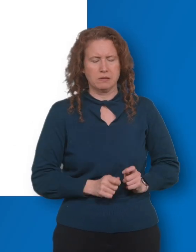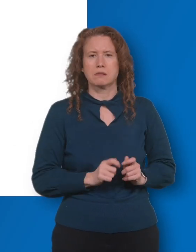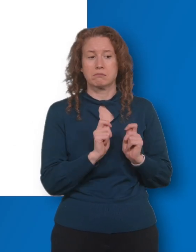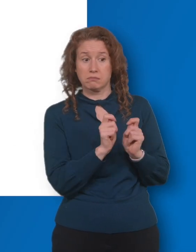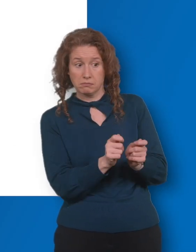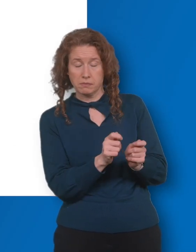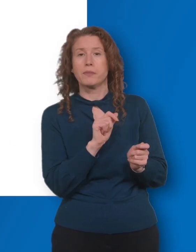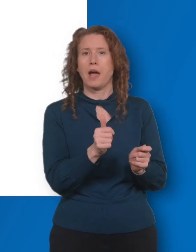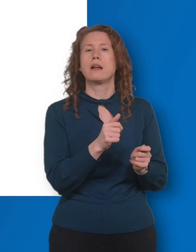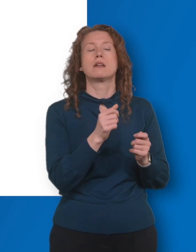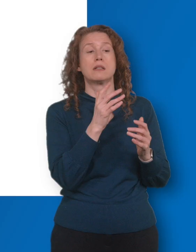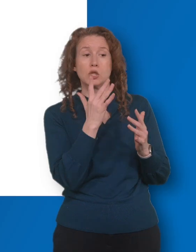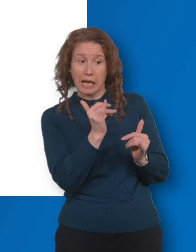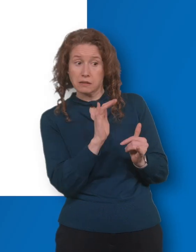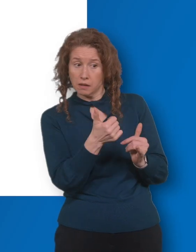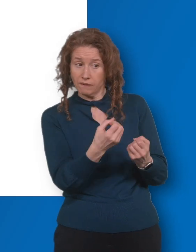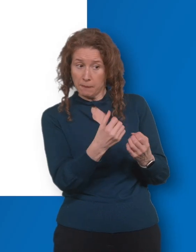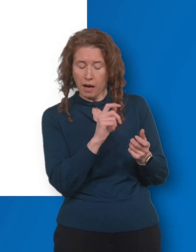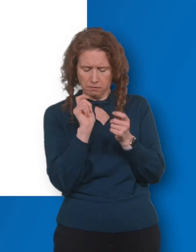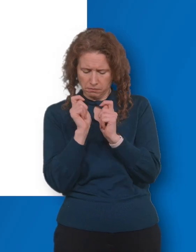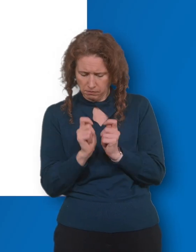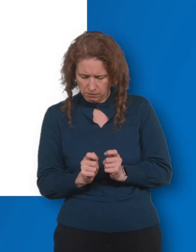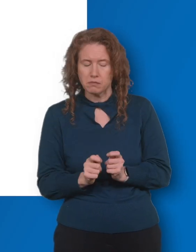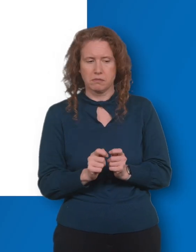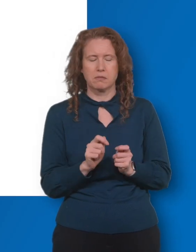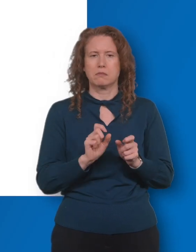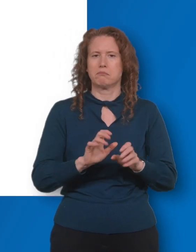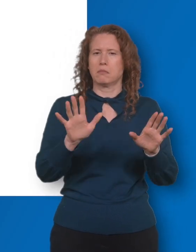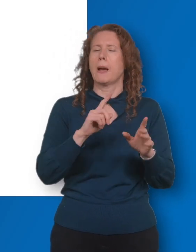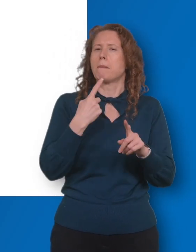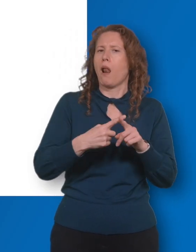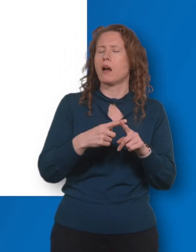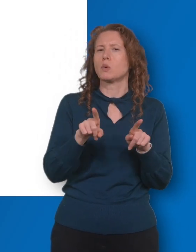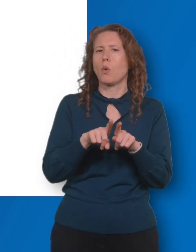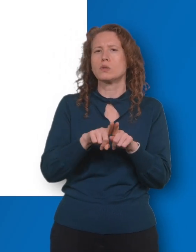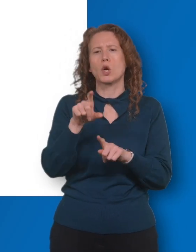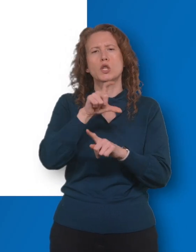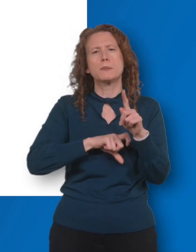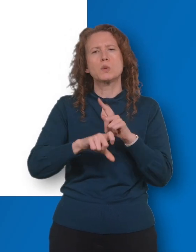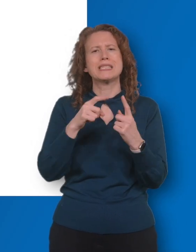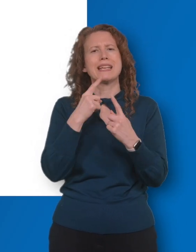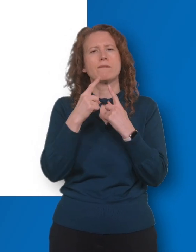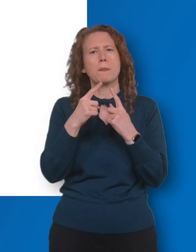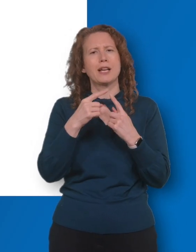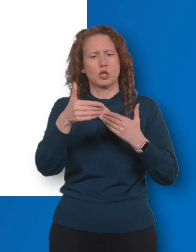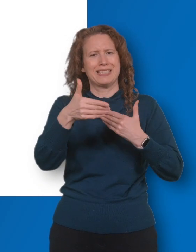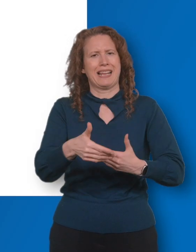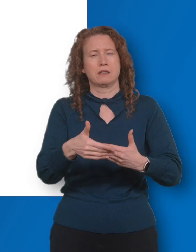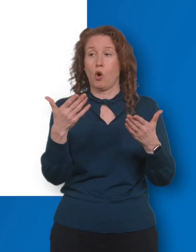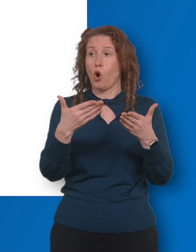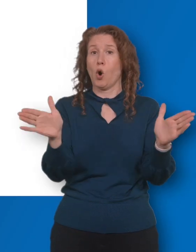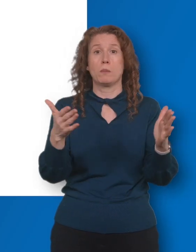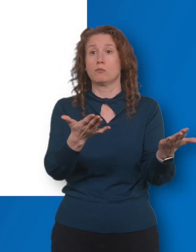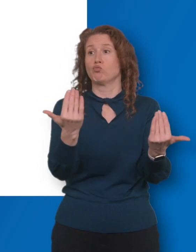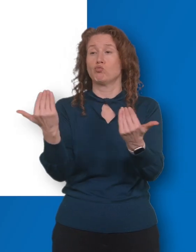gain feedback again. And what we also do is we do community information sessions that are open to